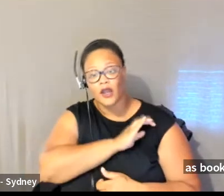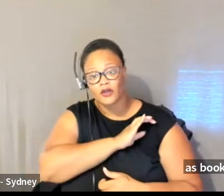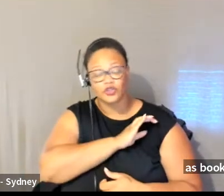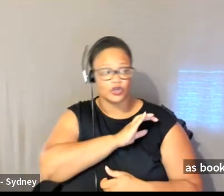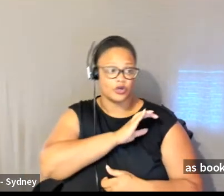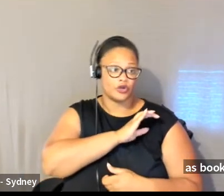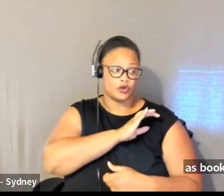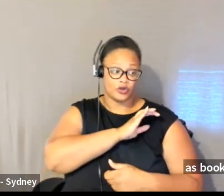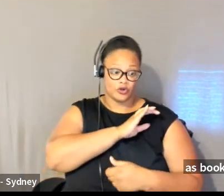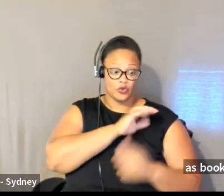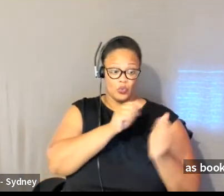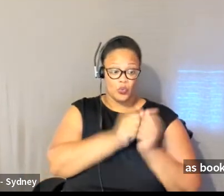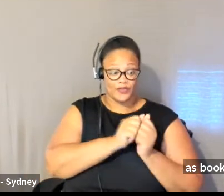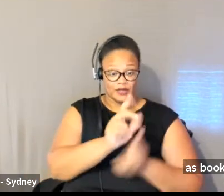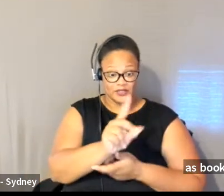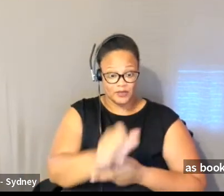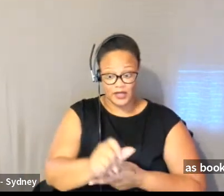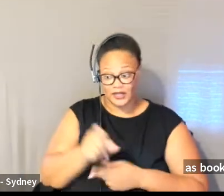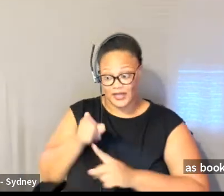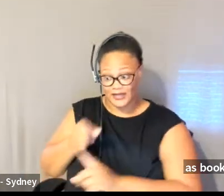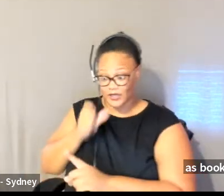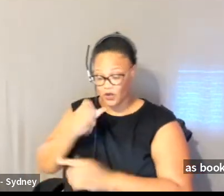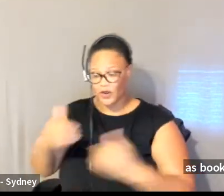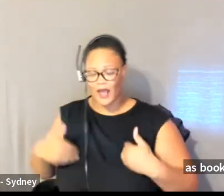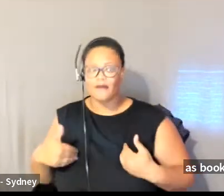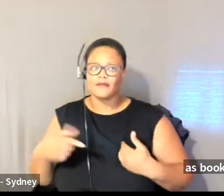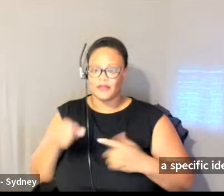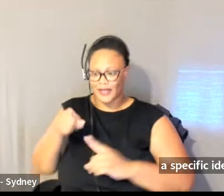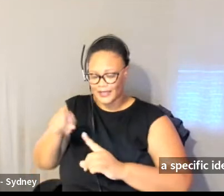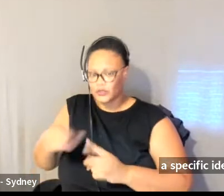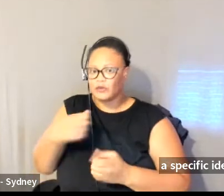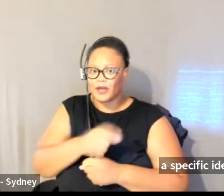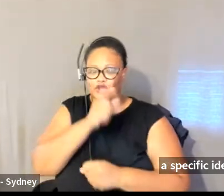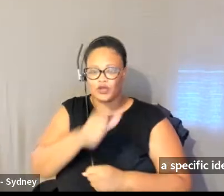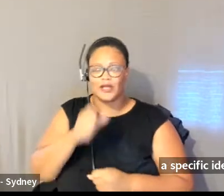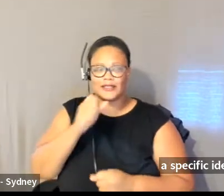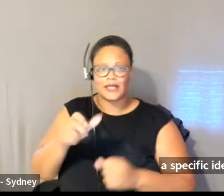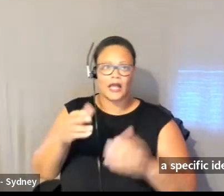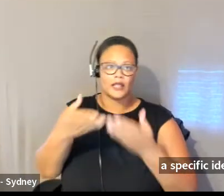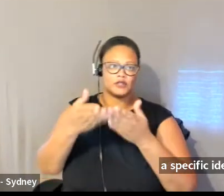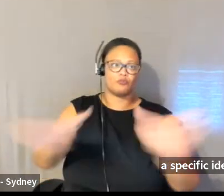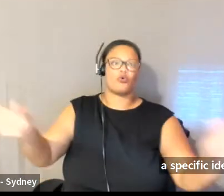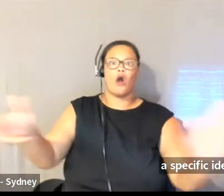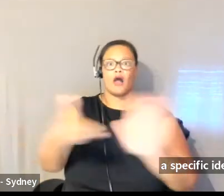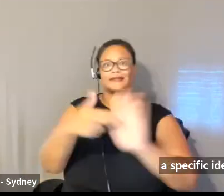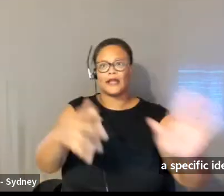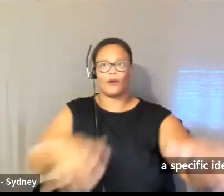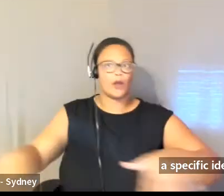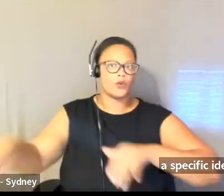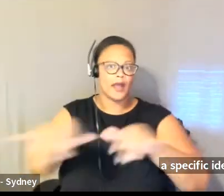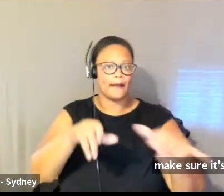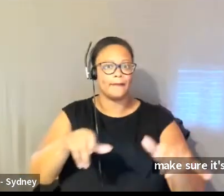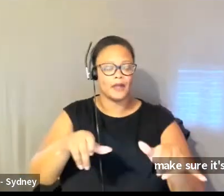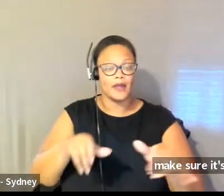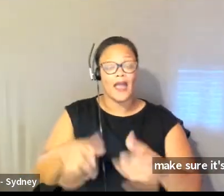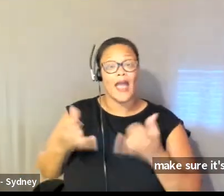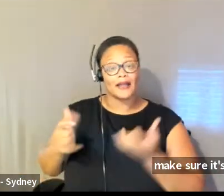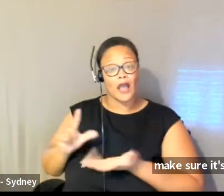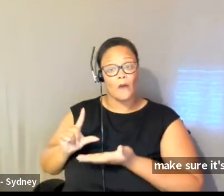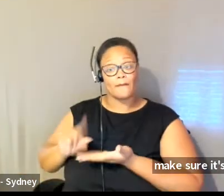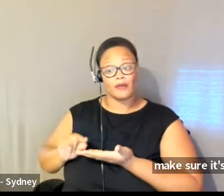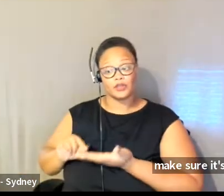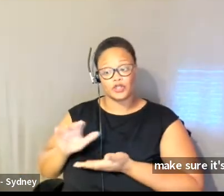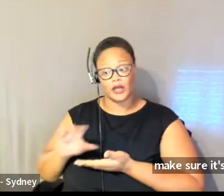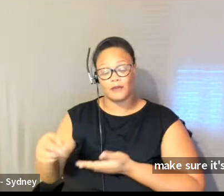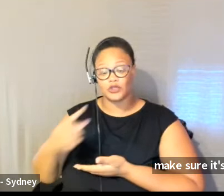not a horrible stereotype that they have written. And the fact that publishers are saying, you need to run this past a sensitivity reader, meaning